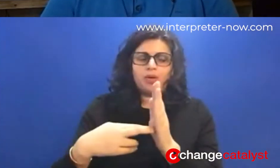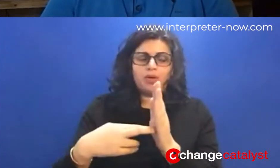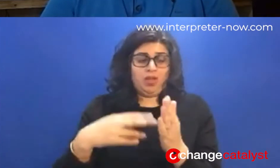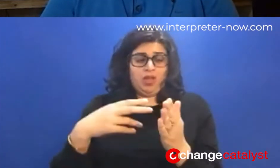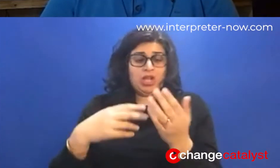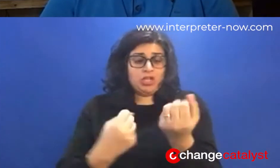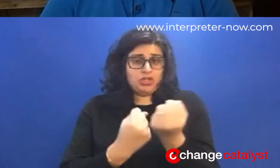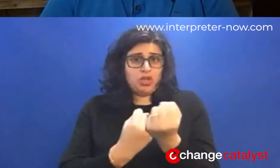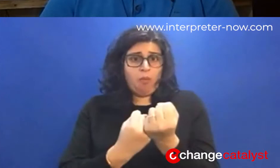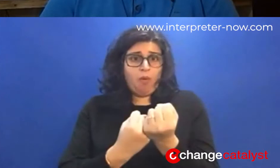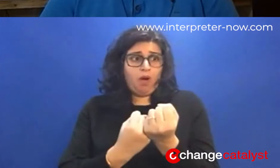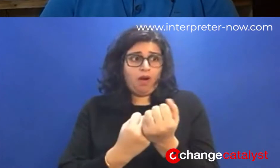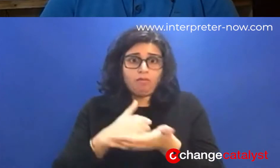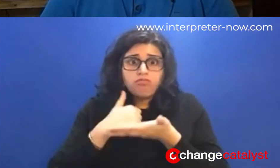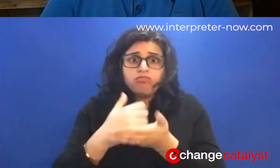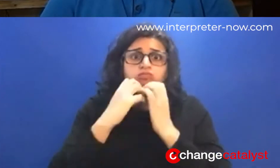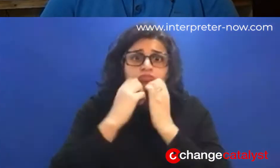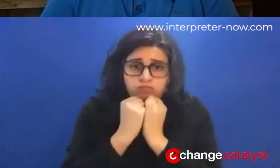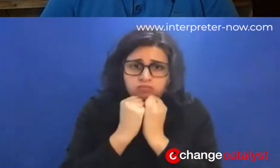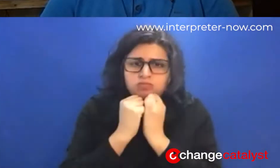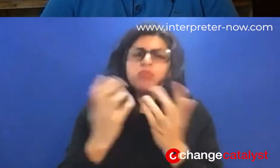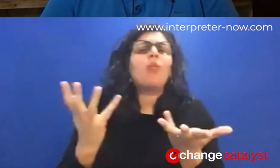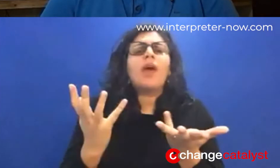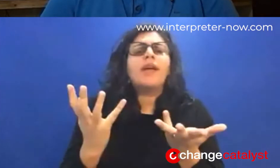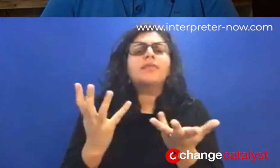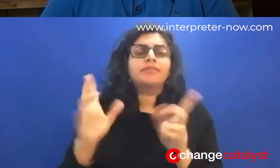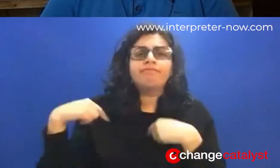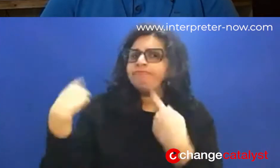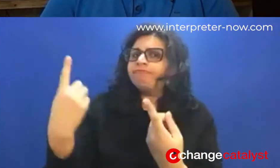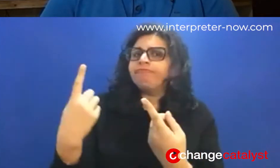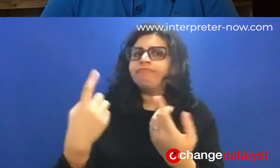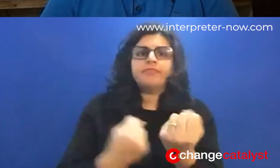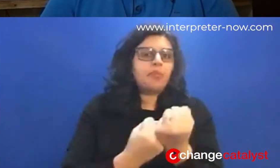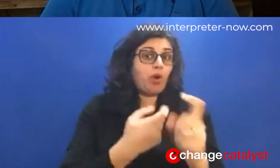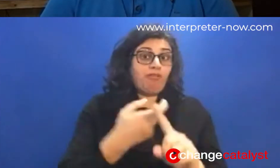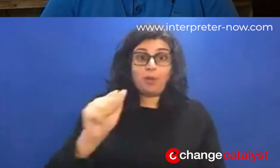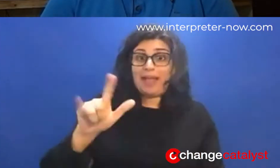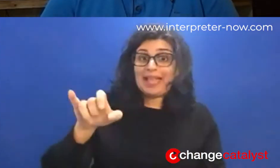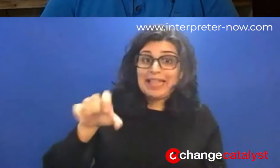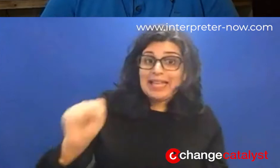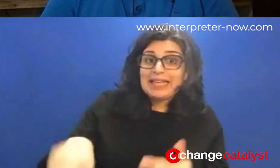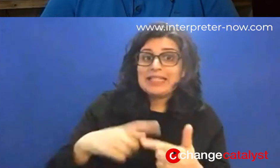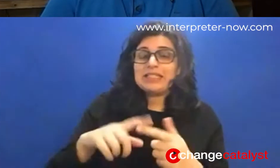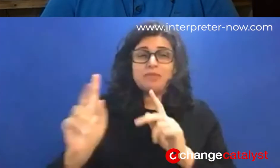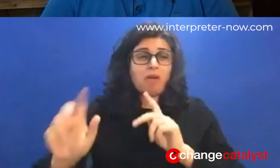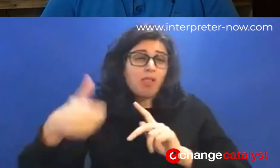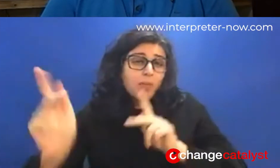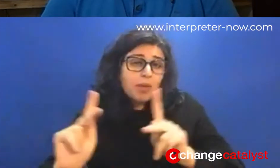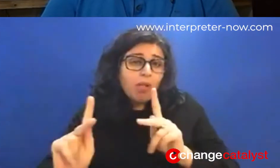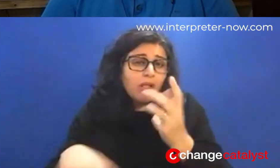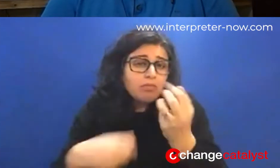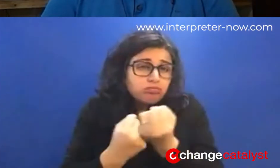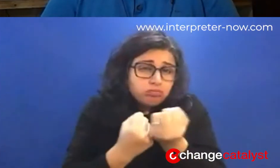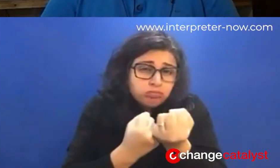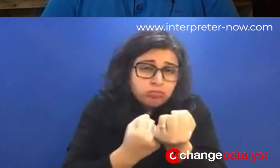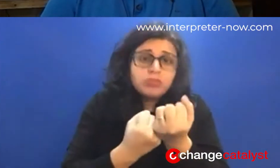you along the way? Support from allies, support from folks along the way, and maybe also